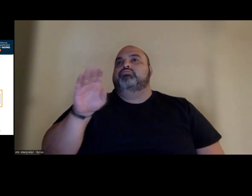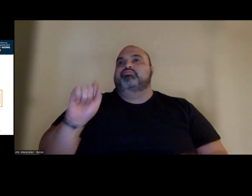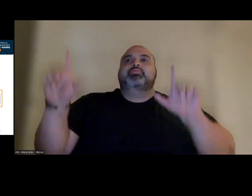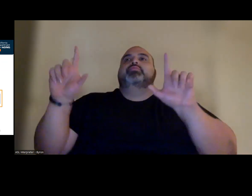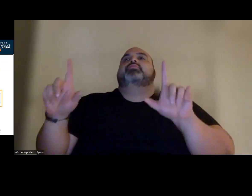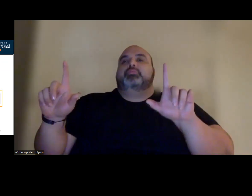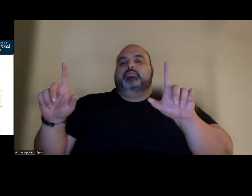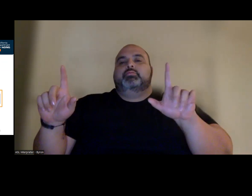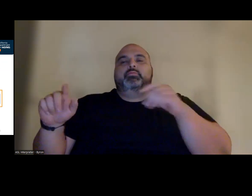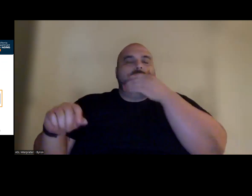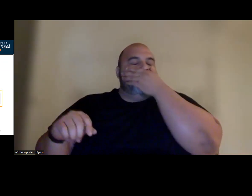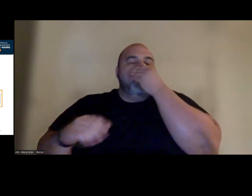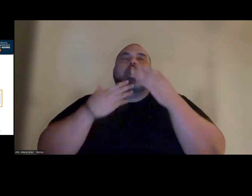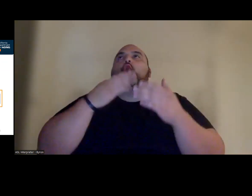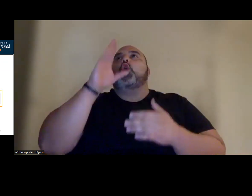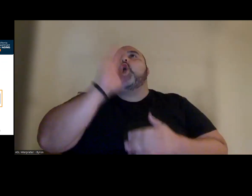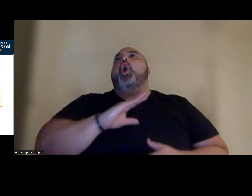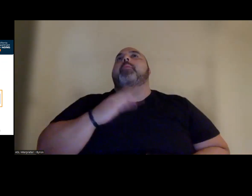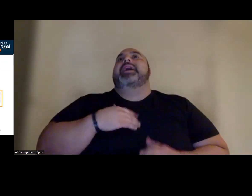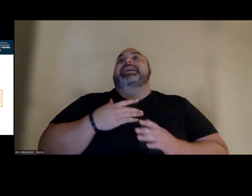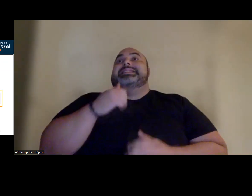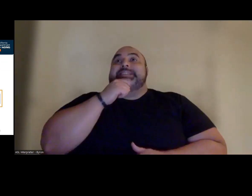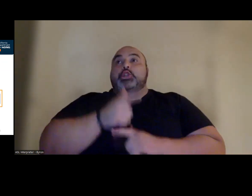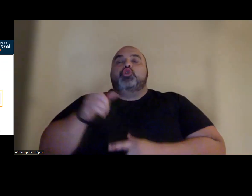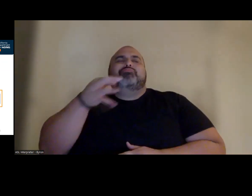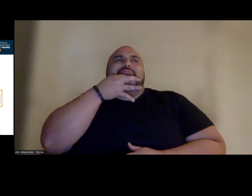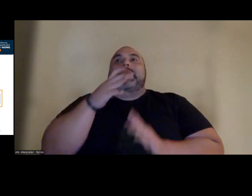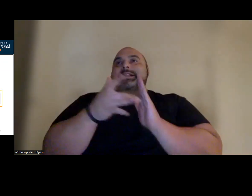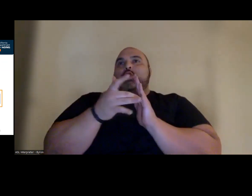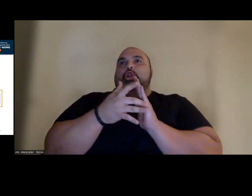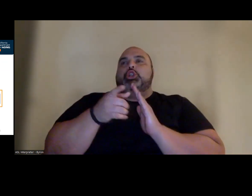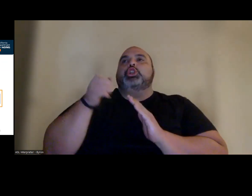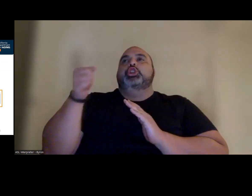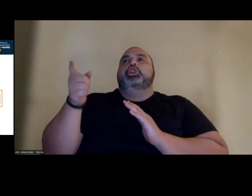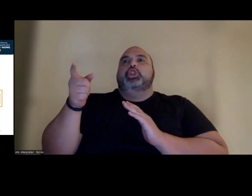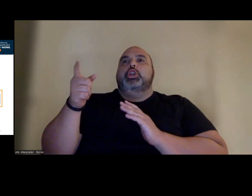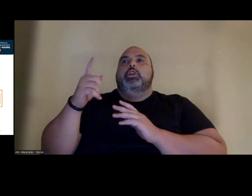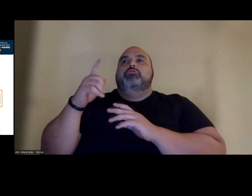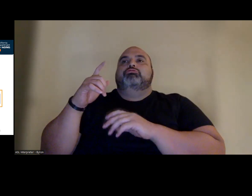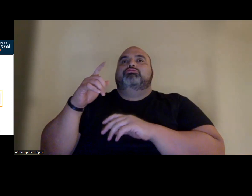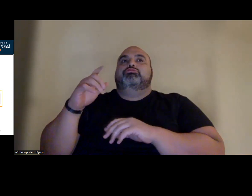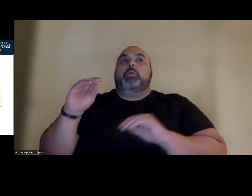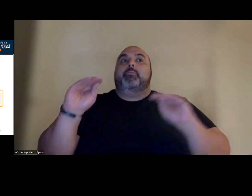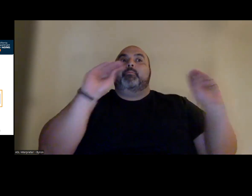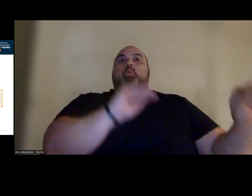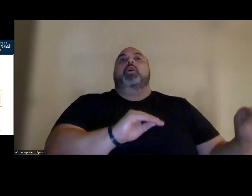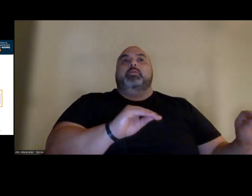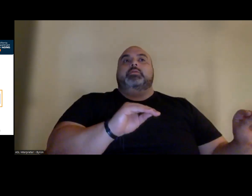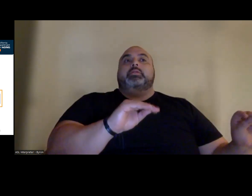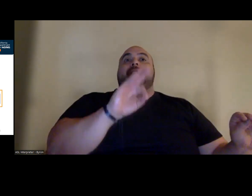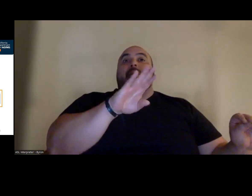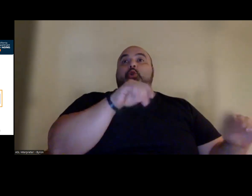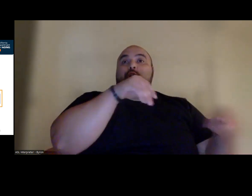thank God, my techie sister put that Facebook portal in her room, um,